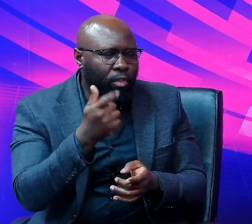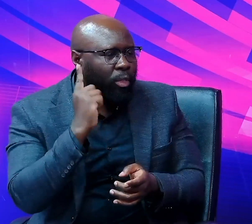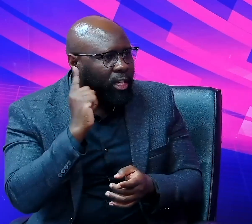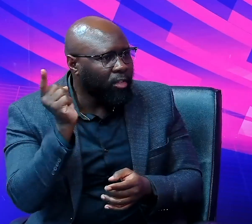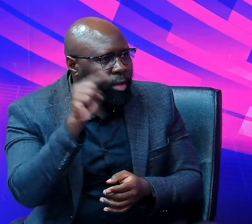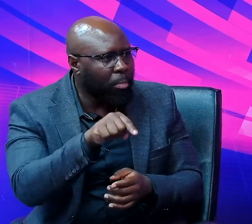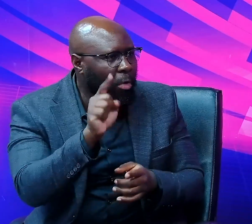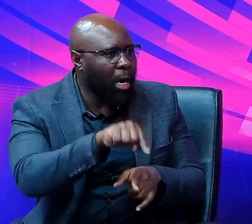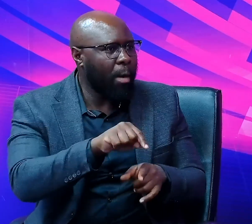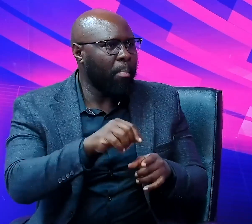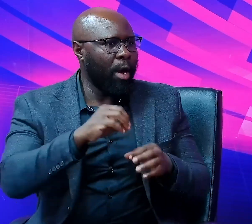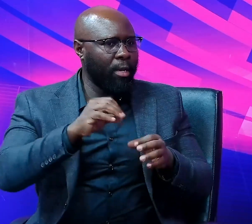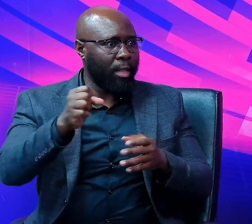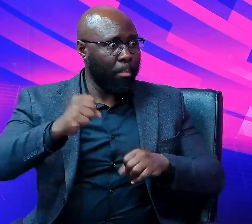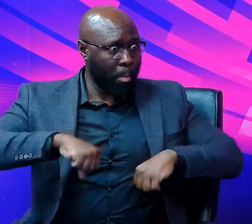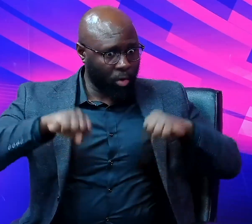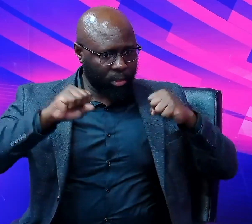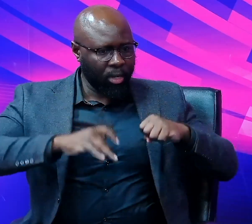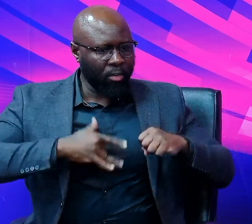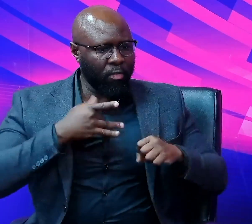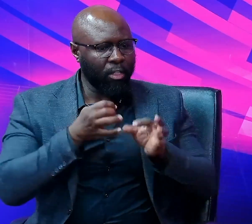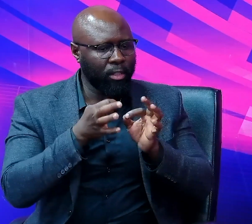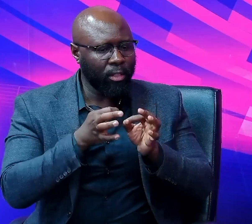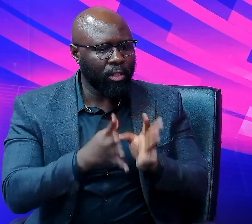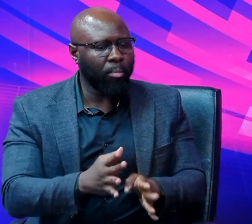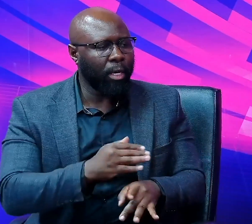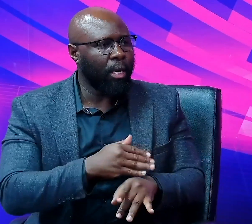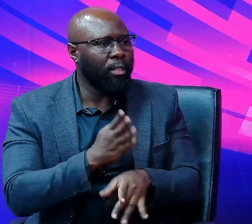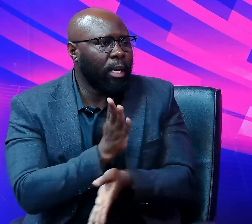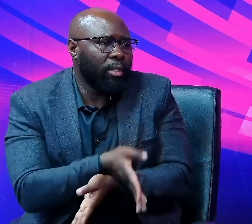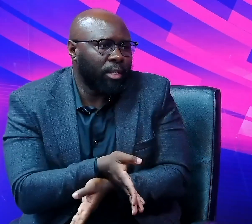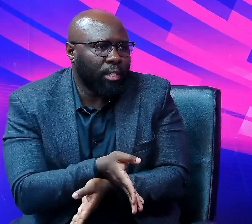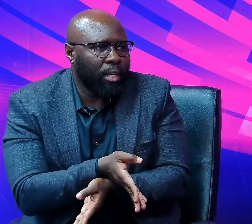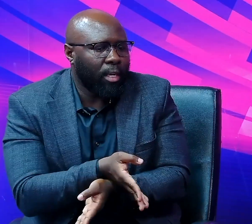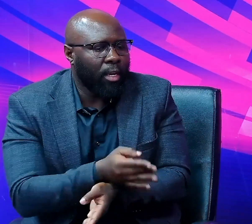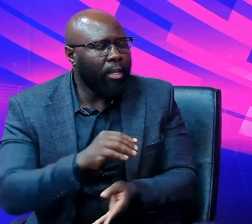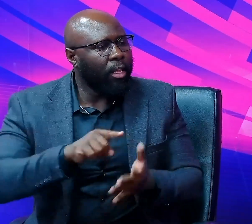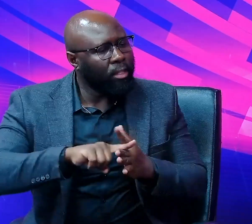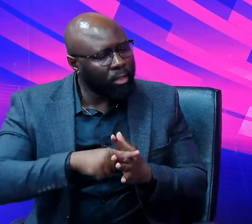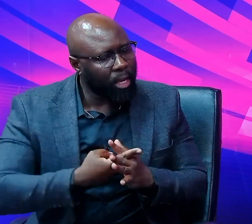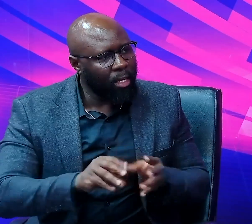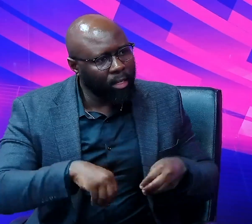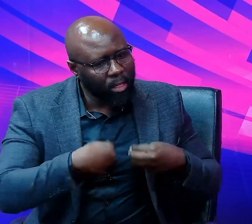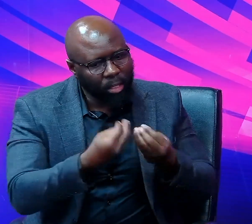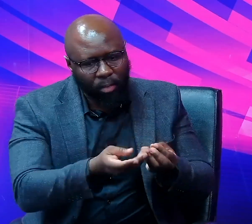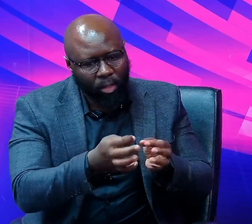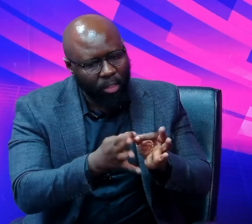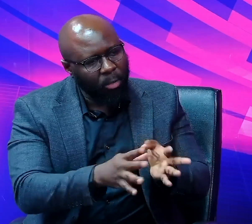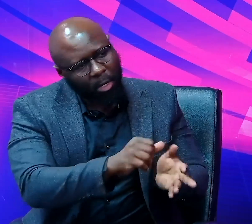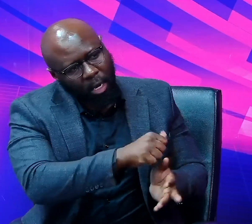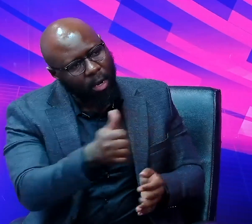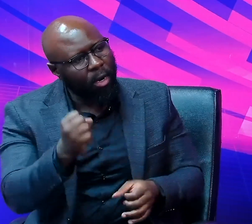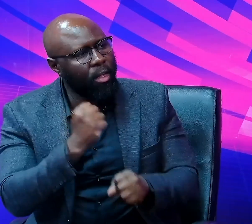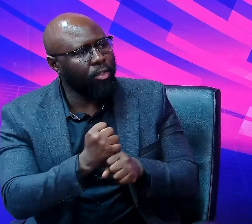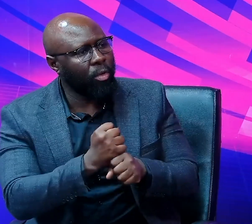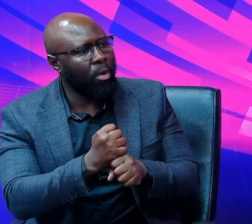interpreters. And a few deaf people come to these institutions. And so the boss will feel that the interpreter is not busy,